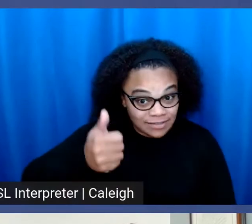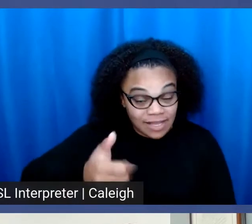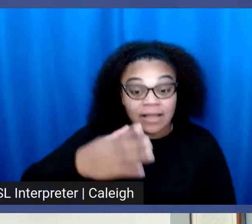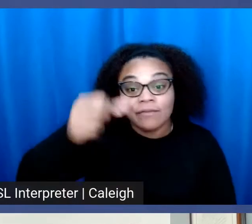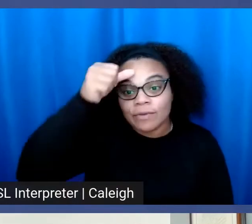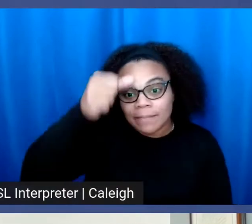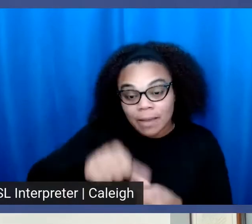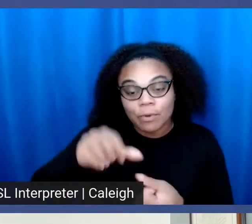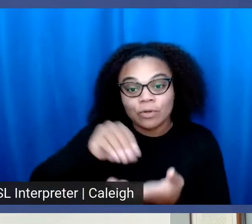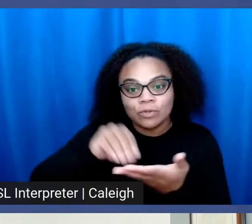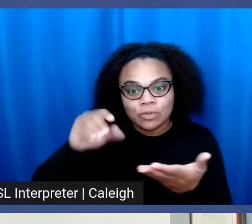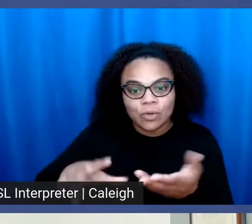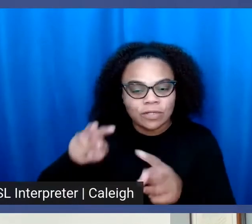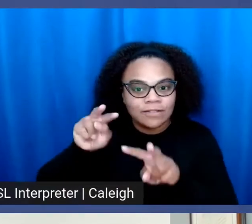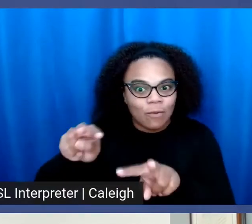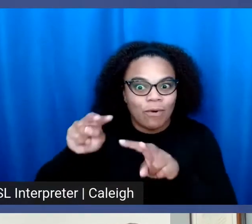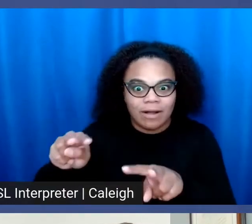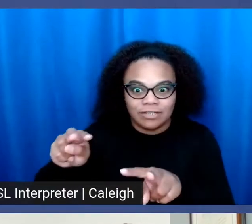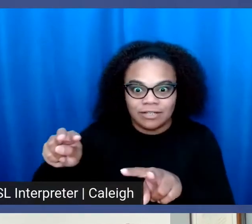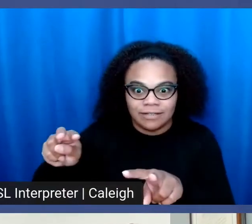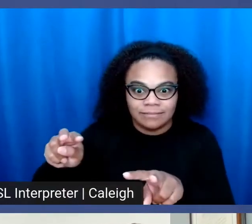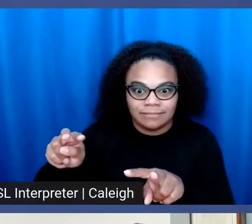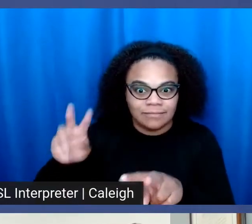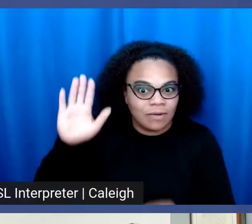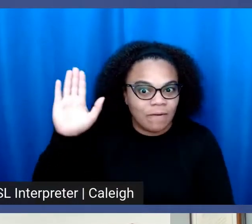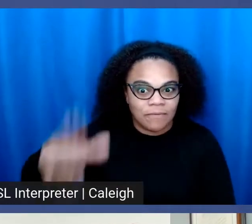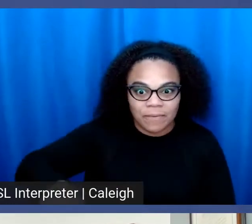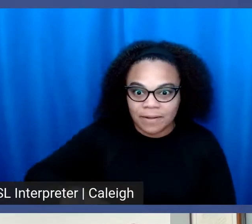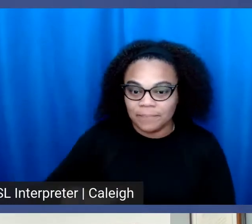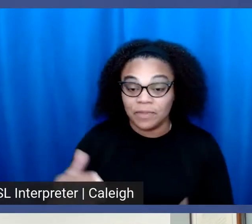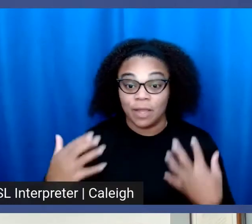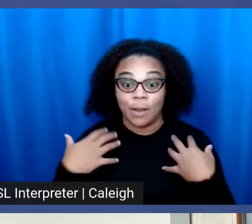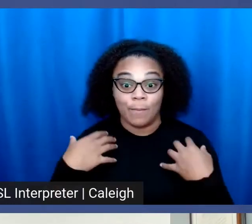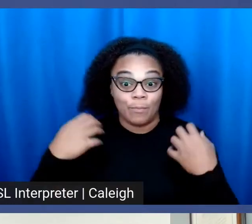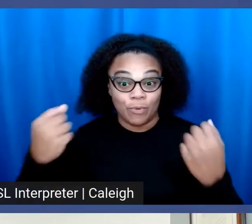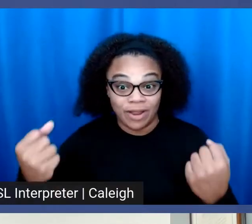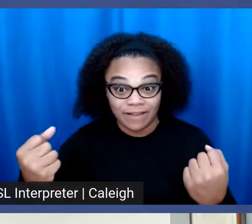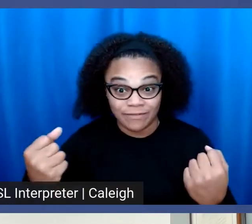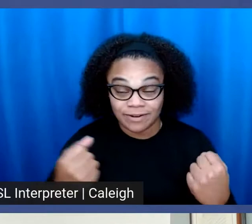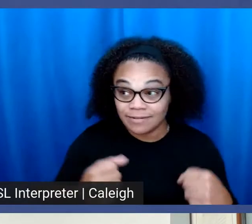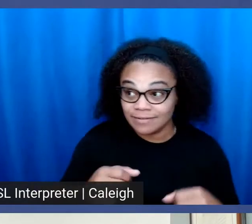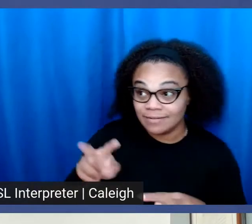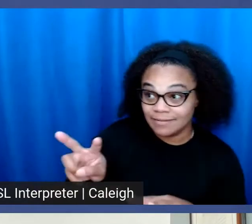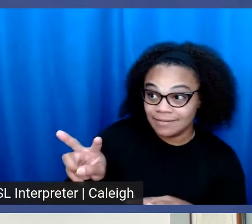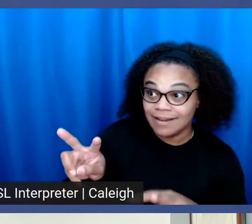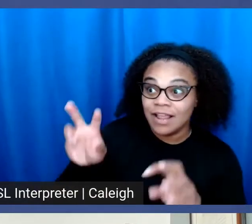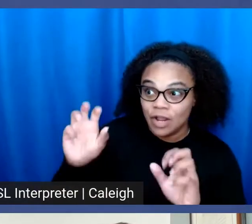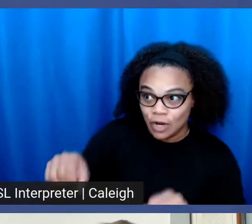time. I think bravery can be contagious, right? So if one person